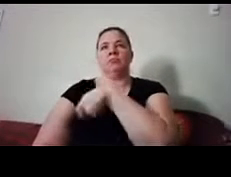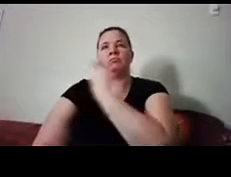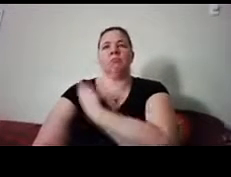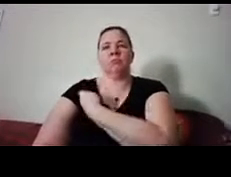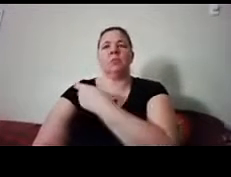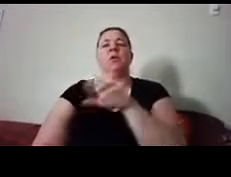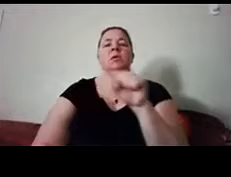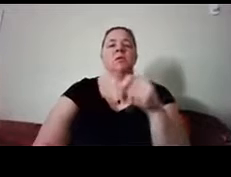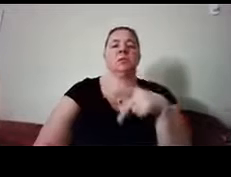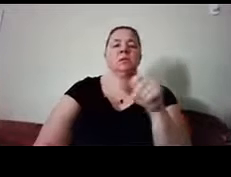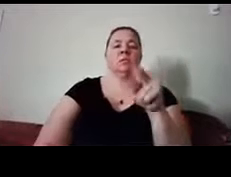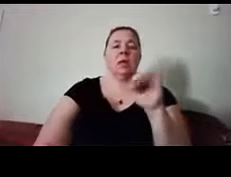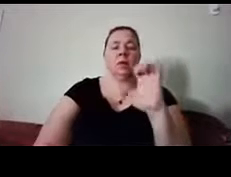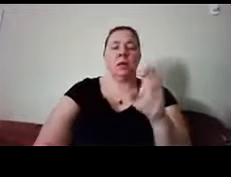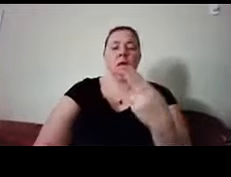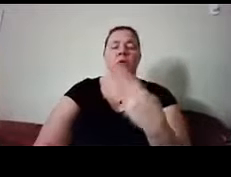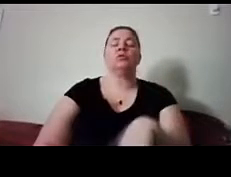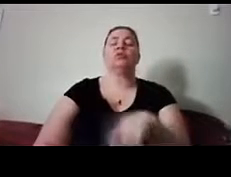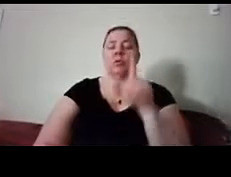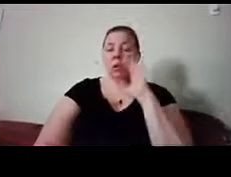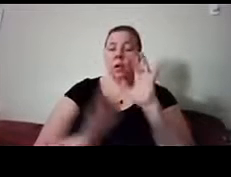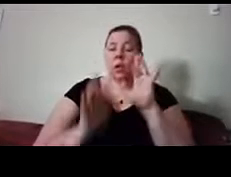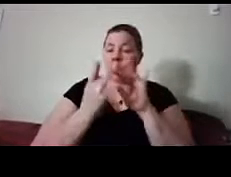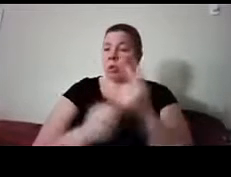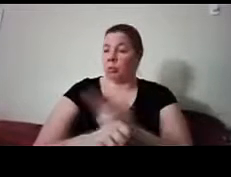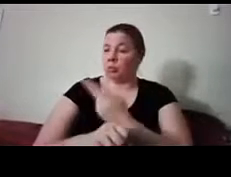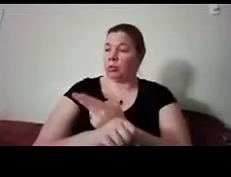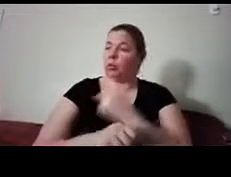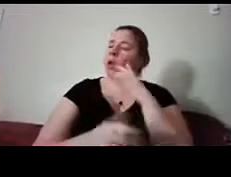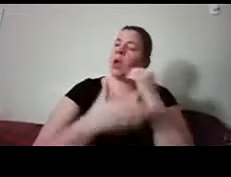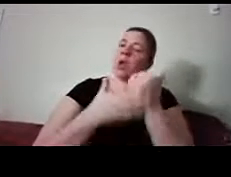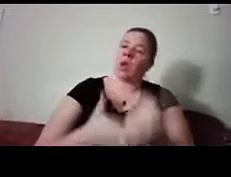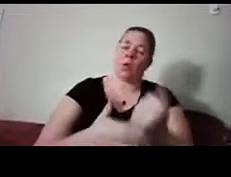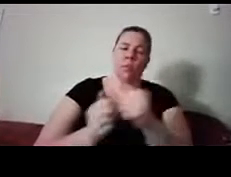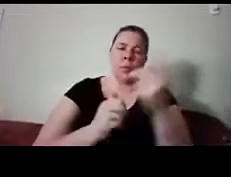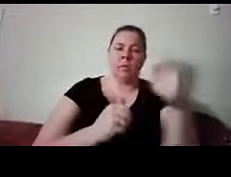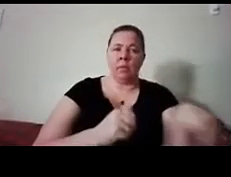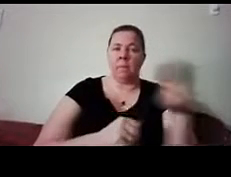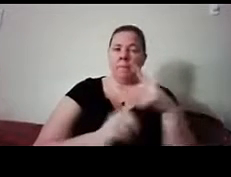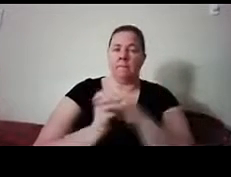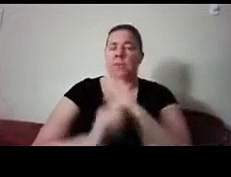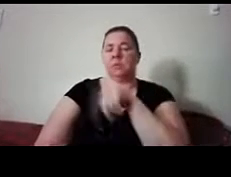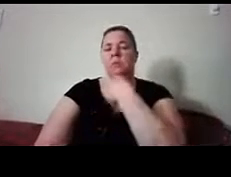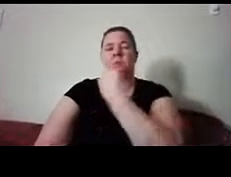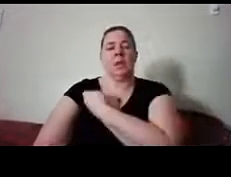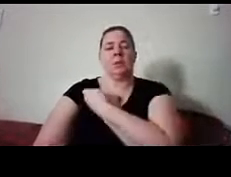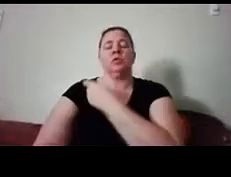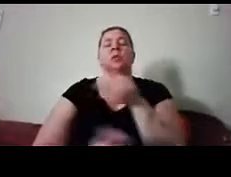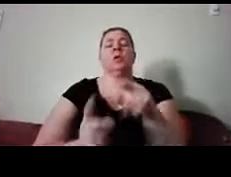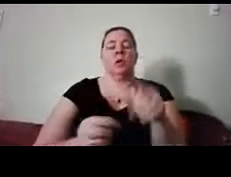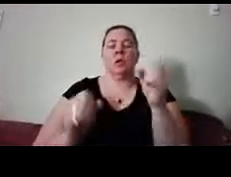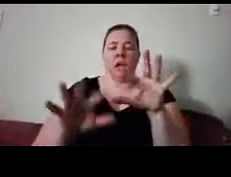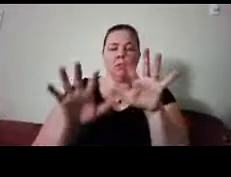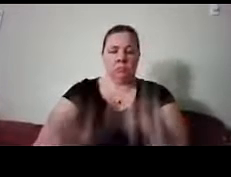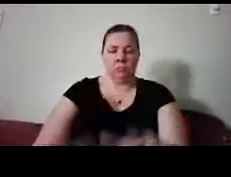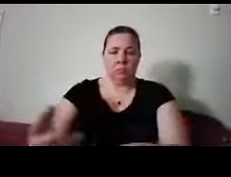that webinar to help with your prospects. So there's a lot that you can tap into. Yeah.